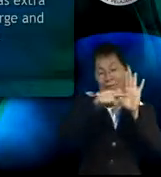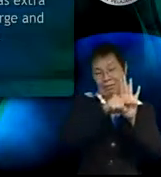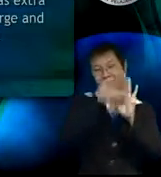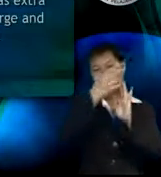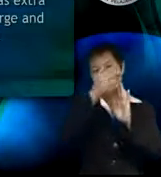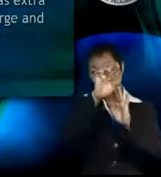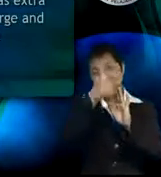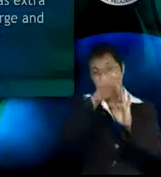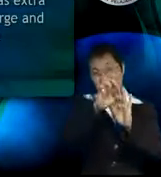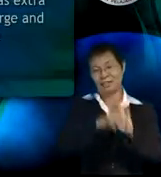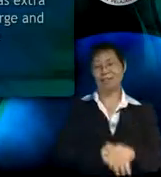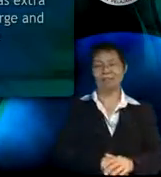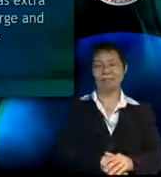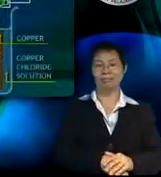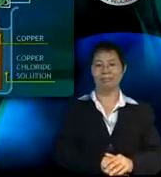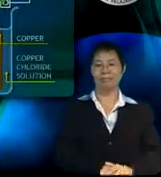charge.